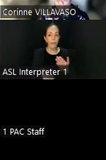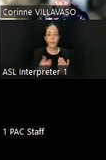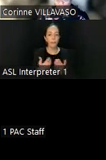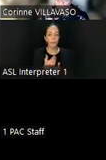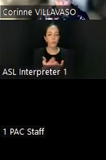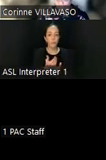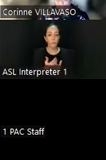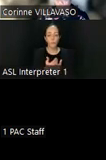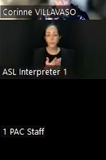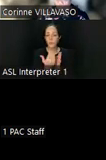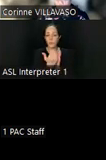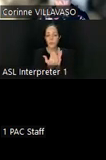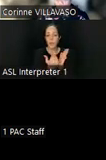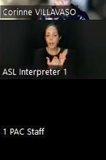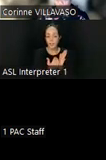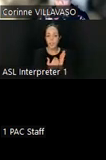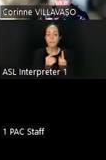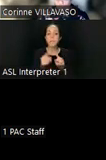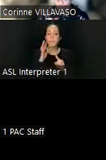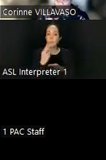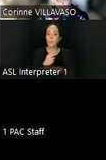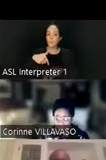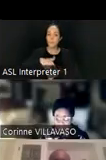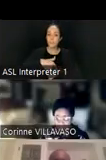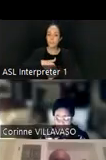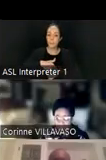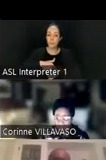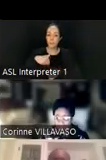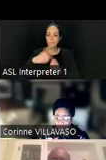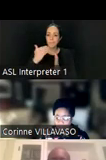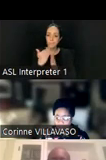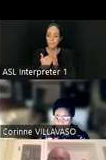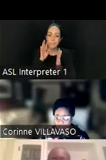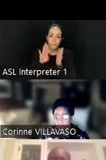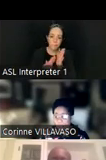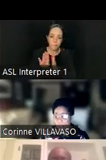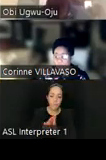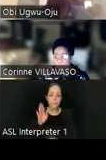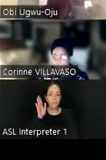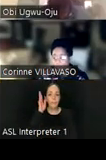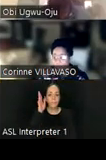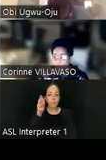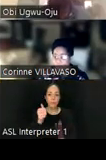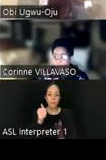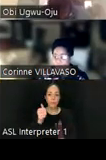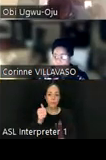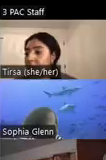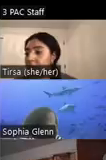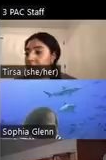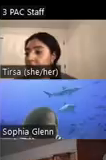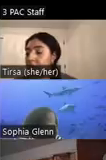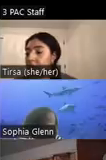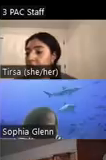any items, but we'll use this list to develop future agendas so these items can be